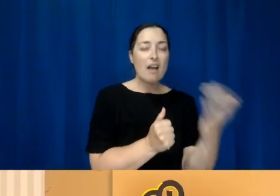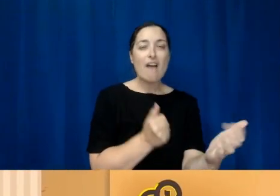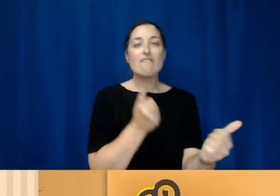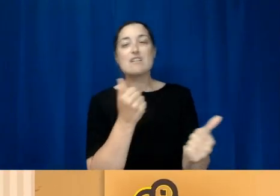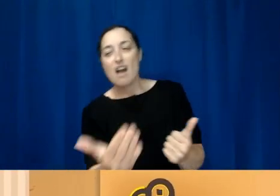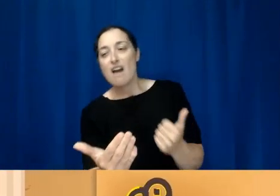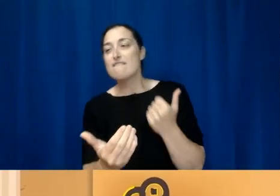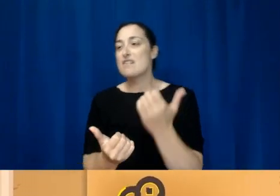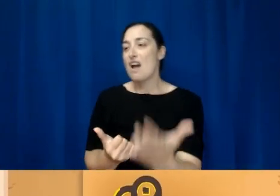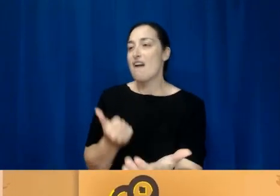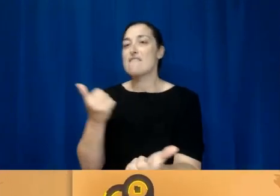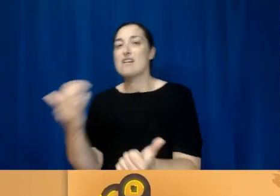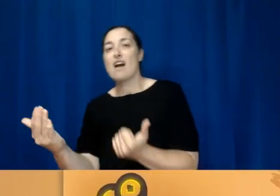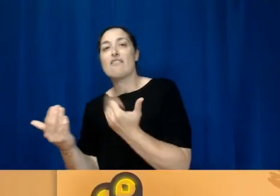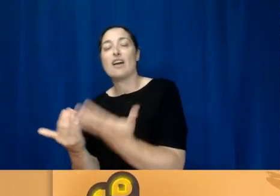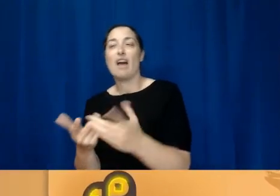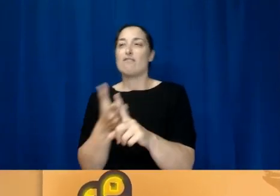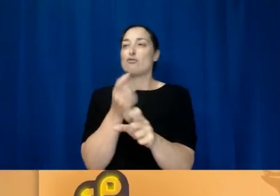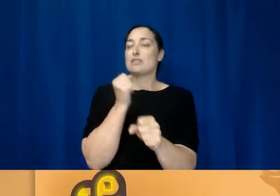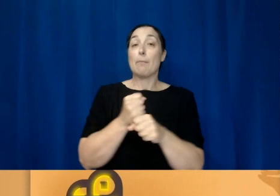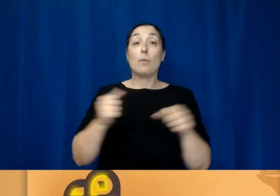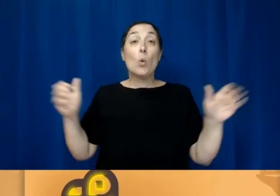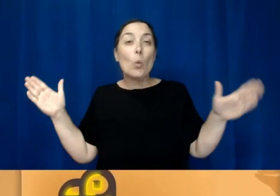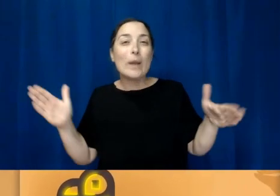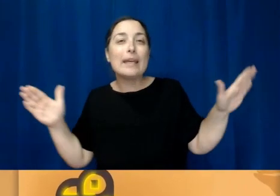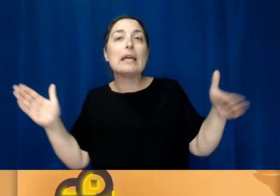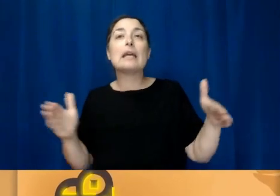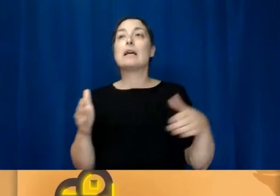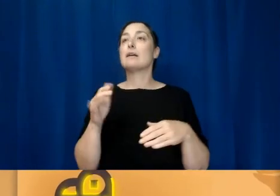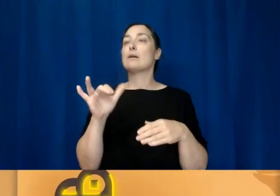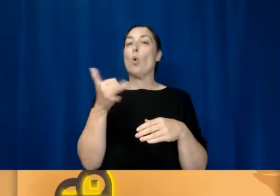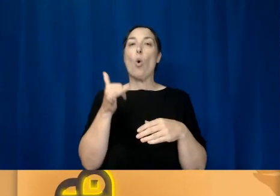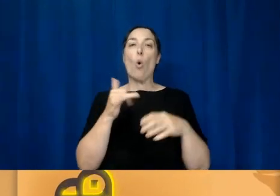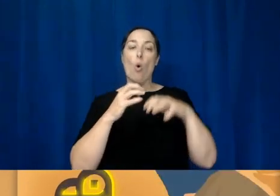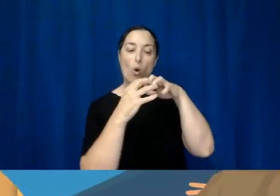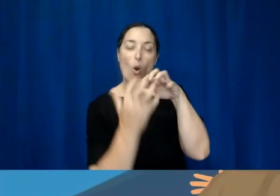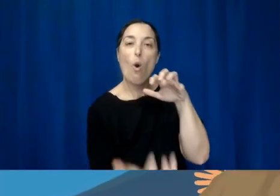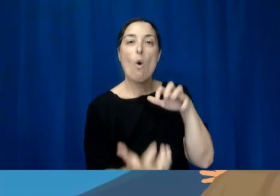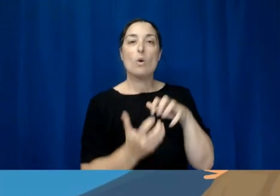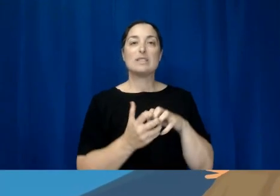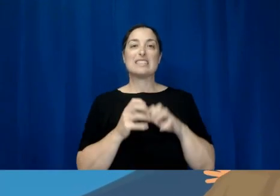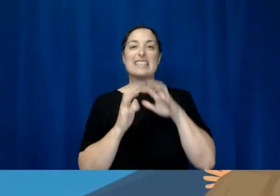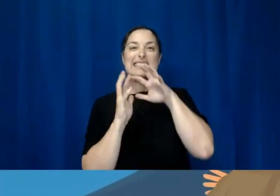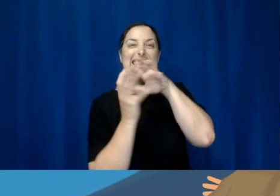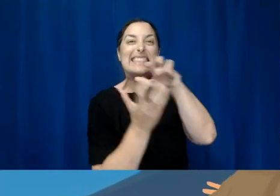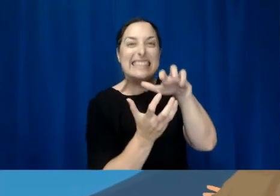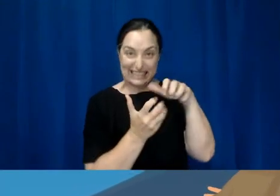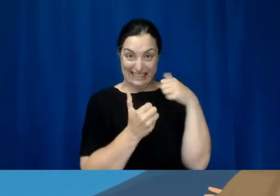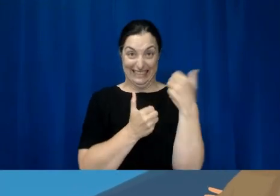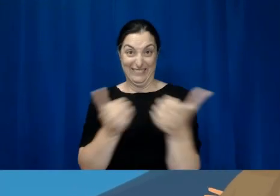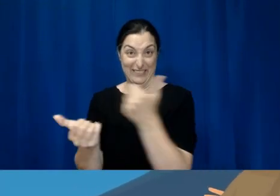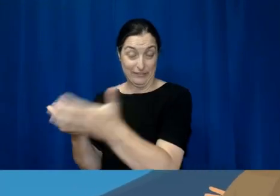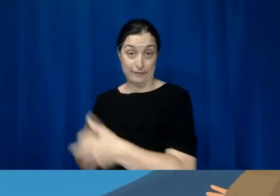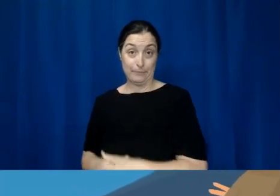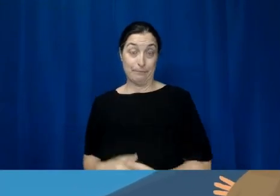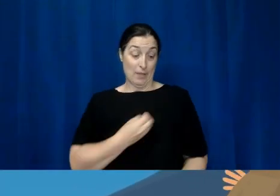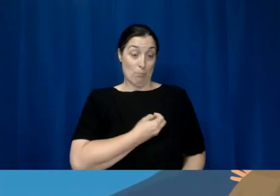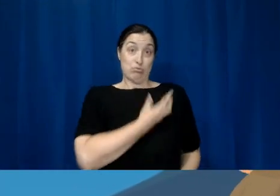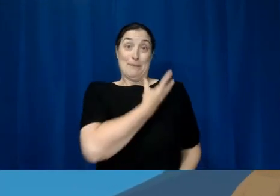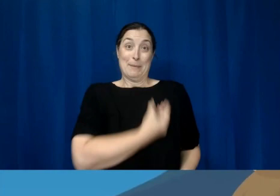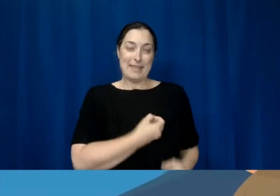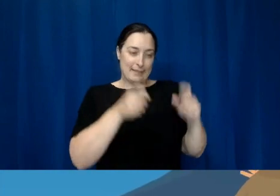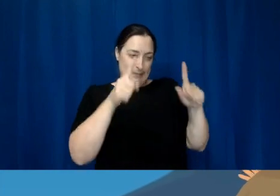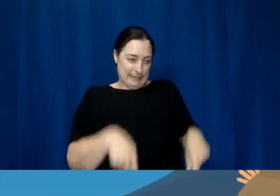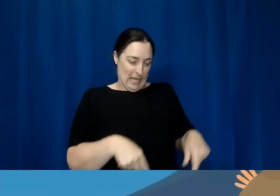with advantageous traits like wings, fins, and sharp claws. Meanwhile, Prometheus began sculpting the first mortal